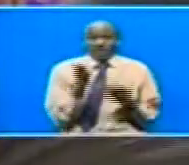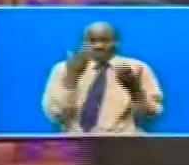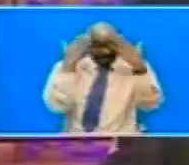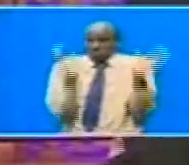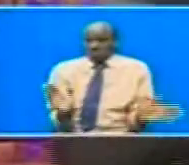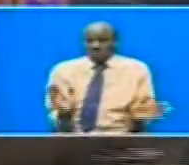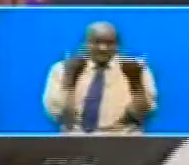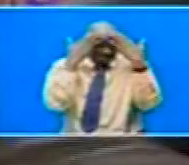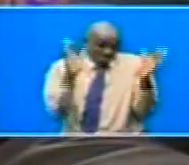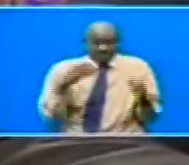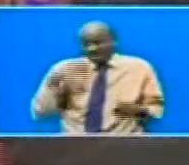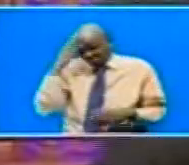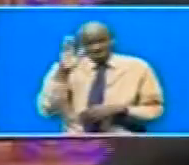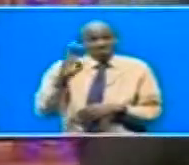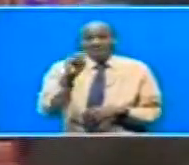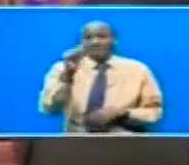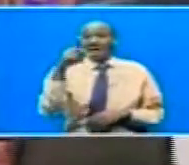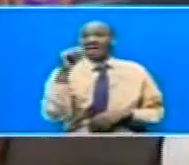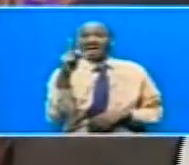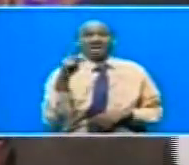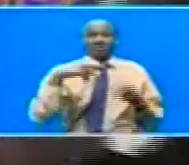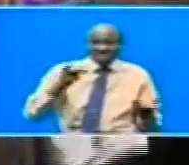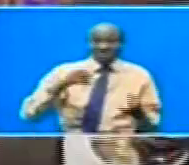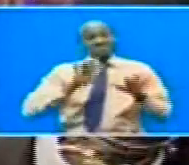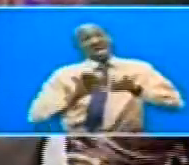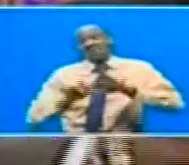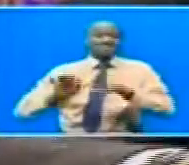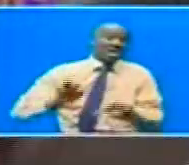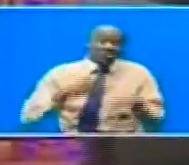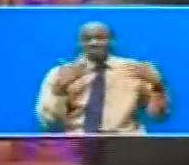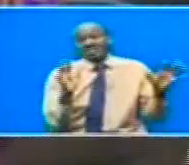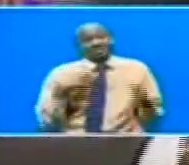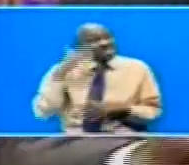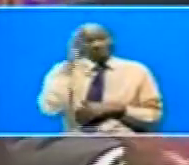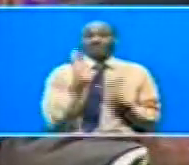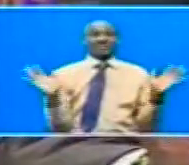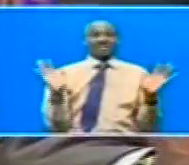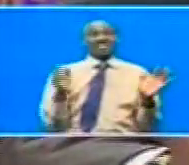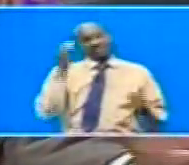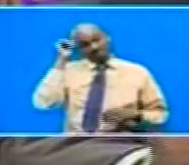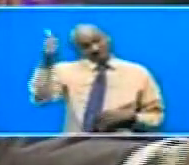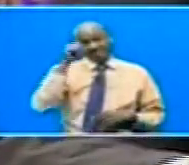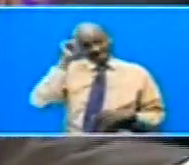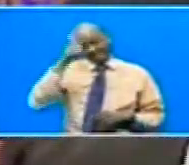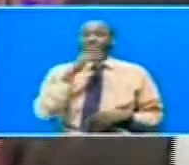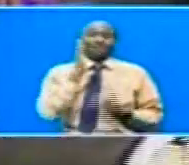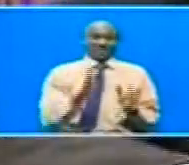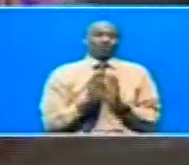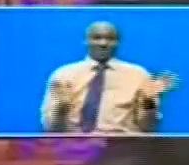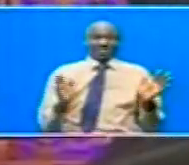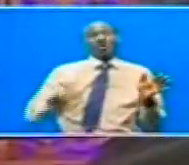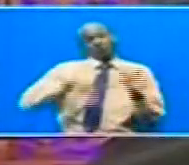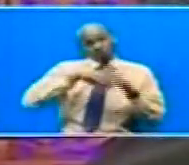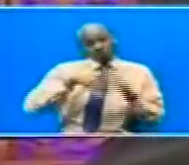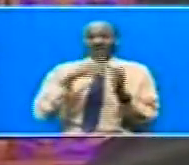didn't know. You were just Mark DeSandro. Right. That guy who plays piano, you know, accomplished pianist and, you know, smart guy. You're a smart guy. And you played football